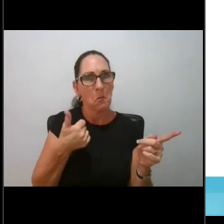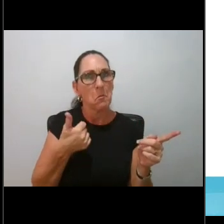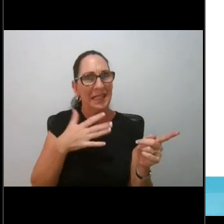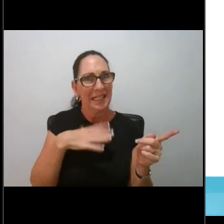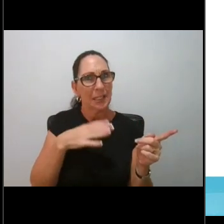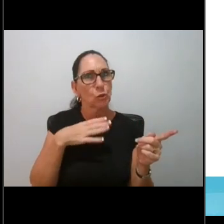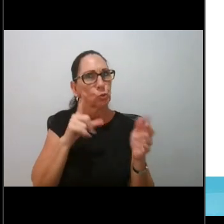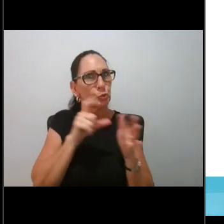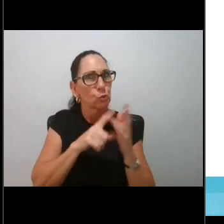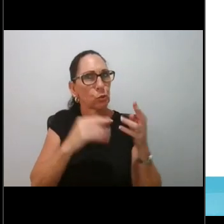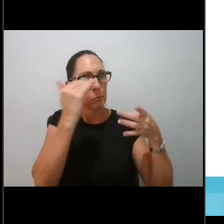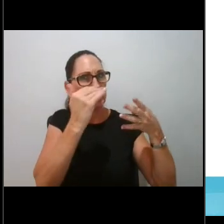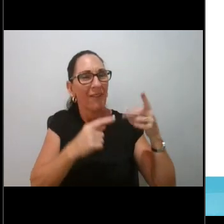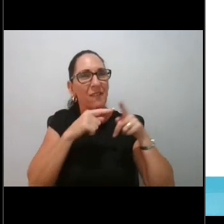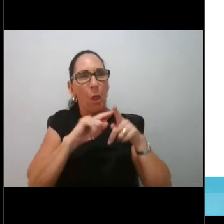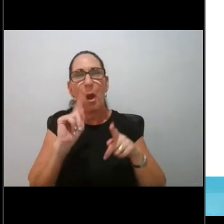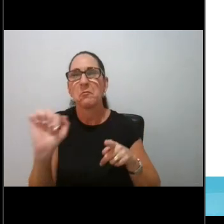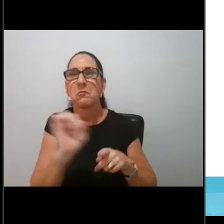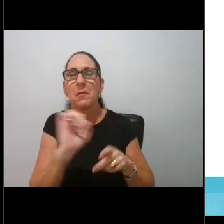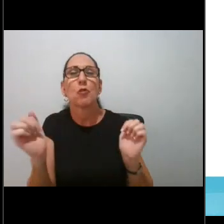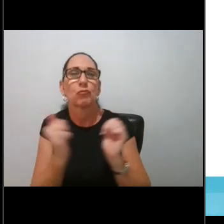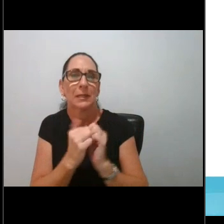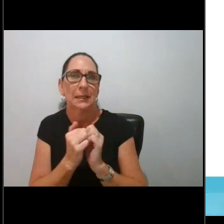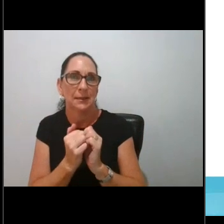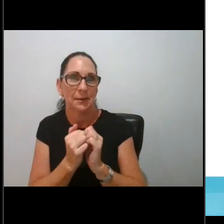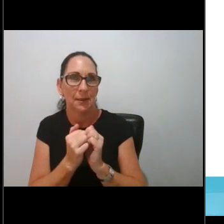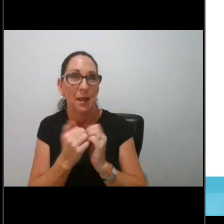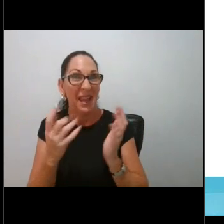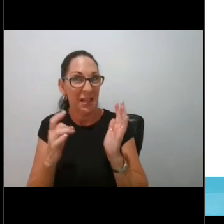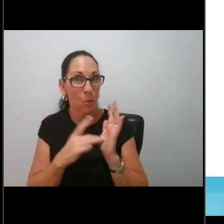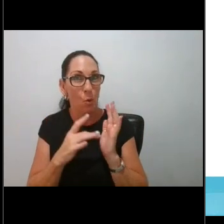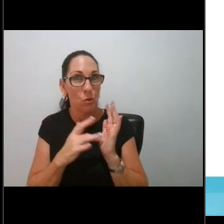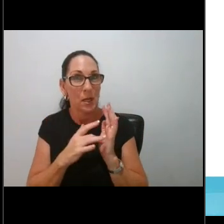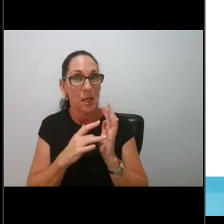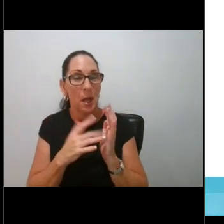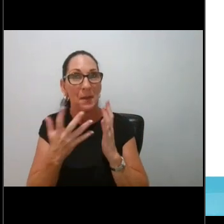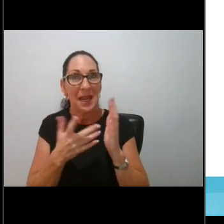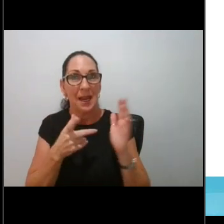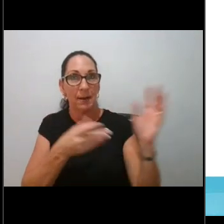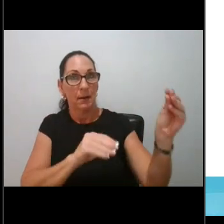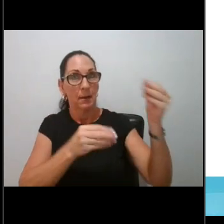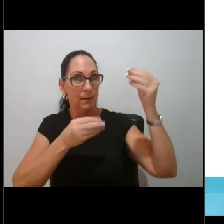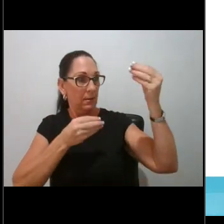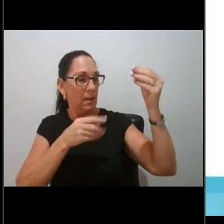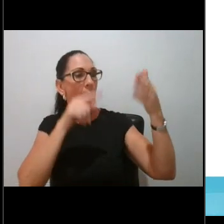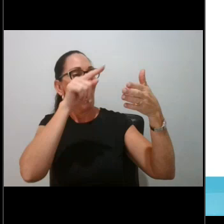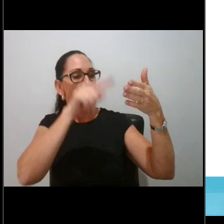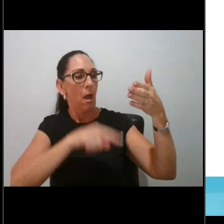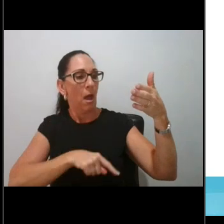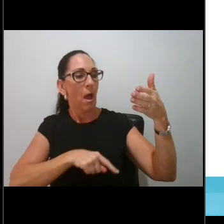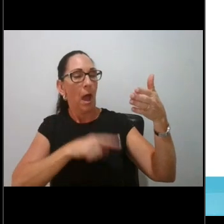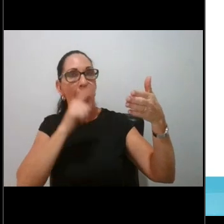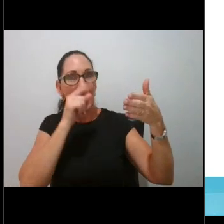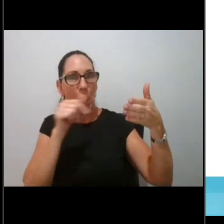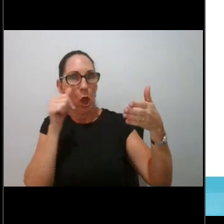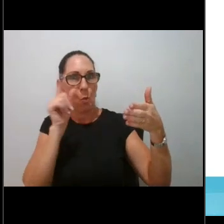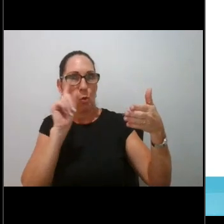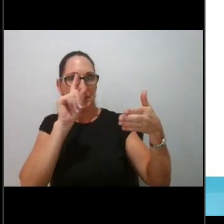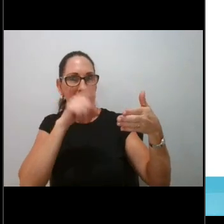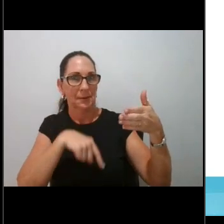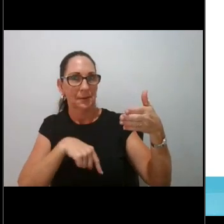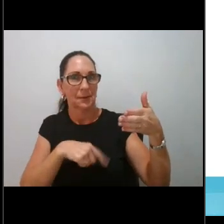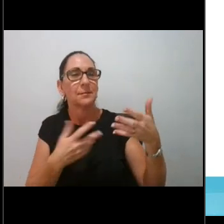be symbolic or otherwise. But the important thing is that parties have something tangible that they can reflect on. Now, following